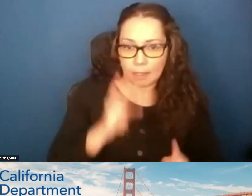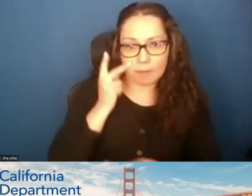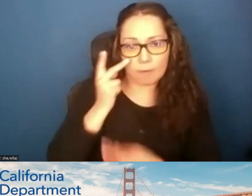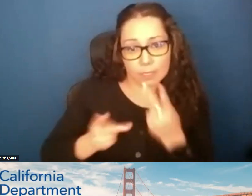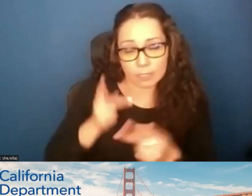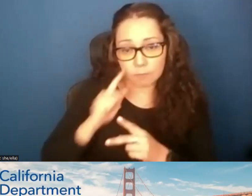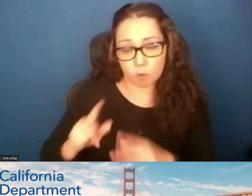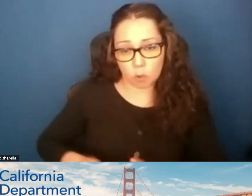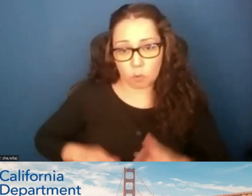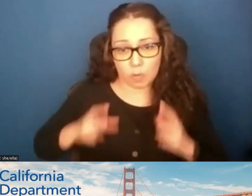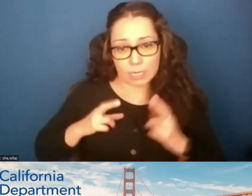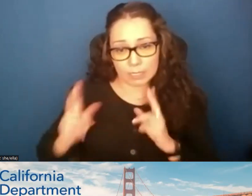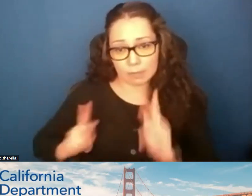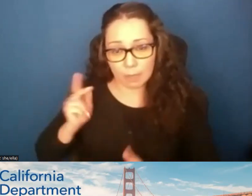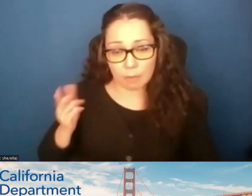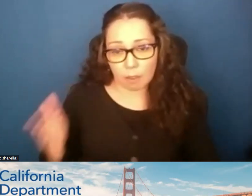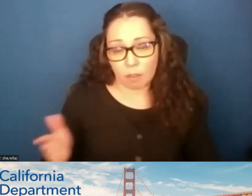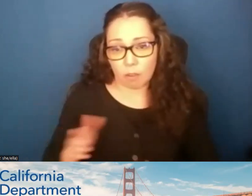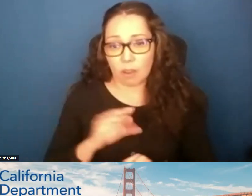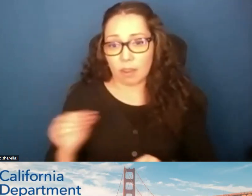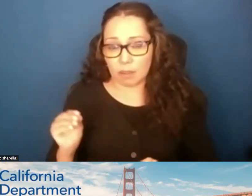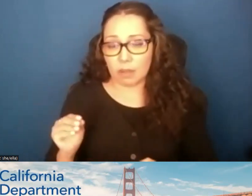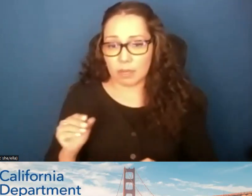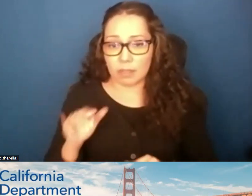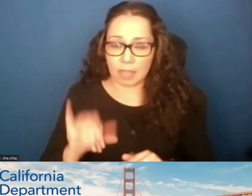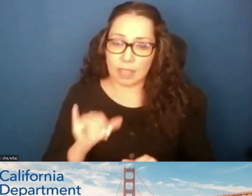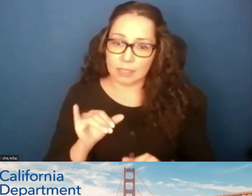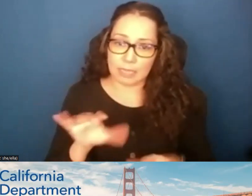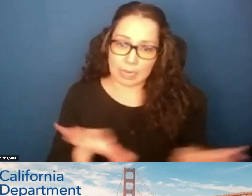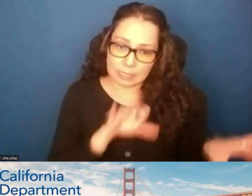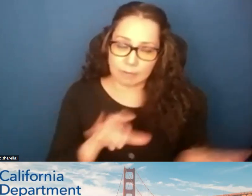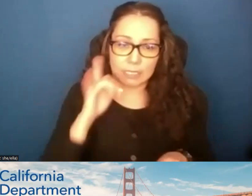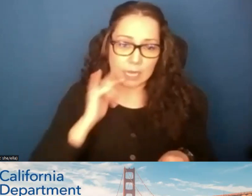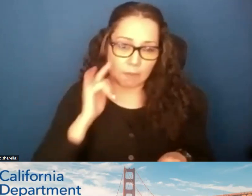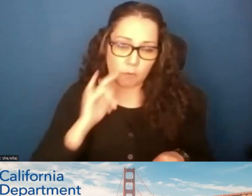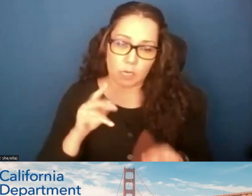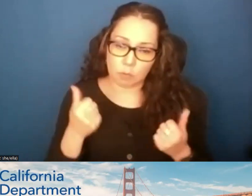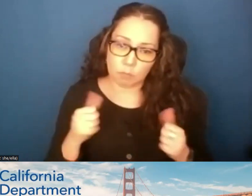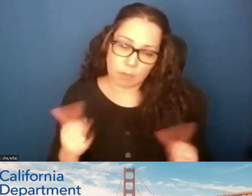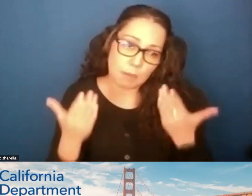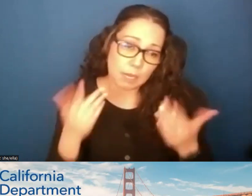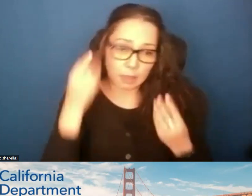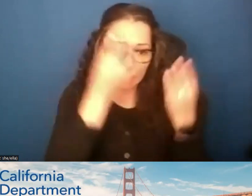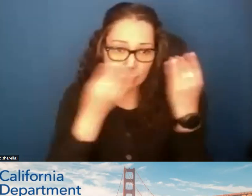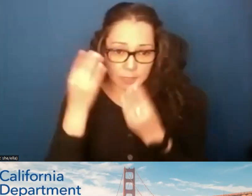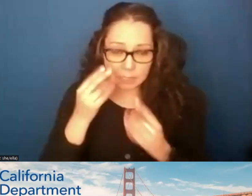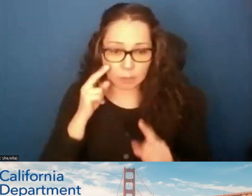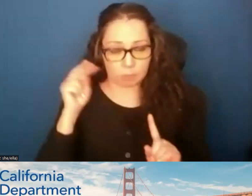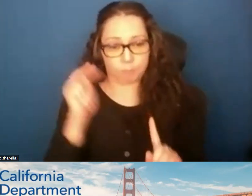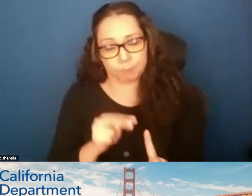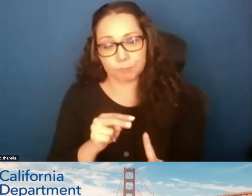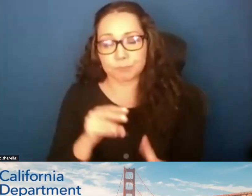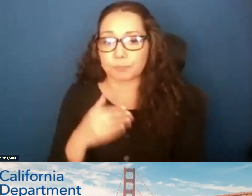And these are ideas and activities that California also may want to consider. And last, I want to thank